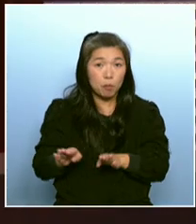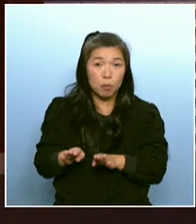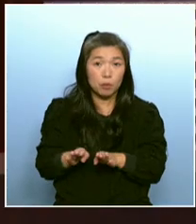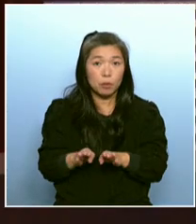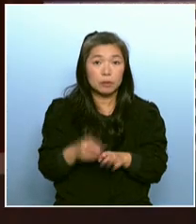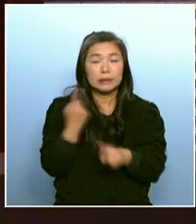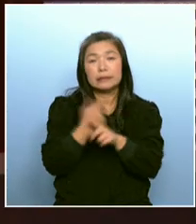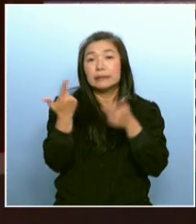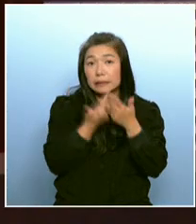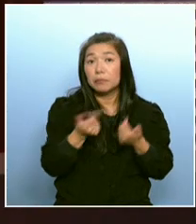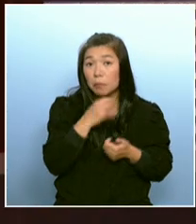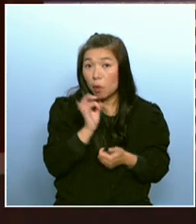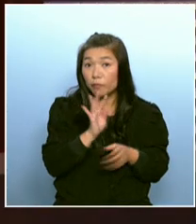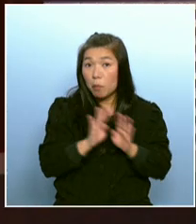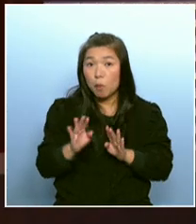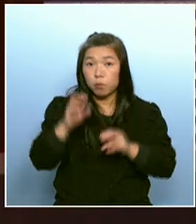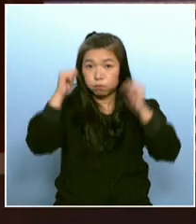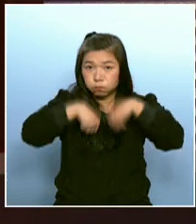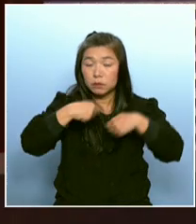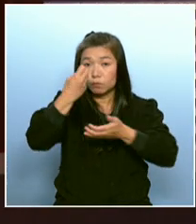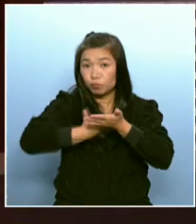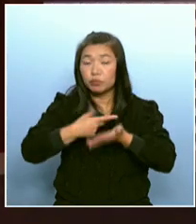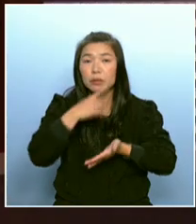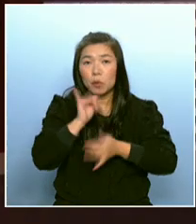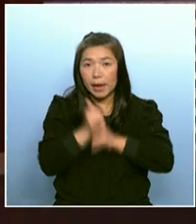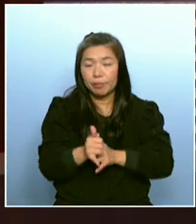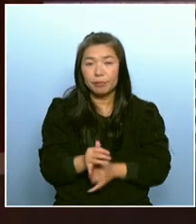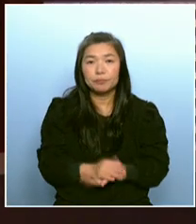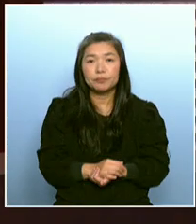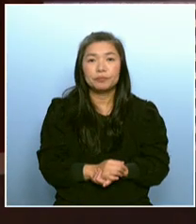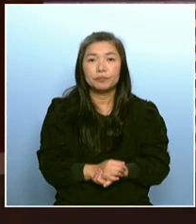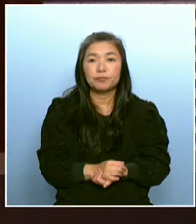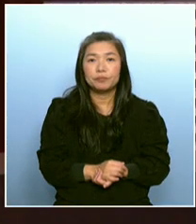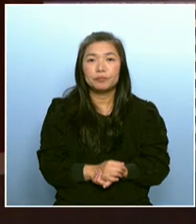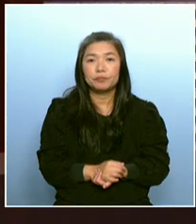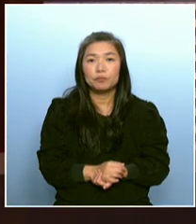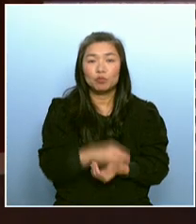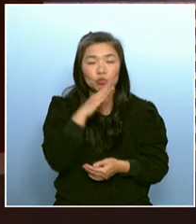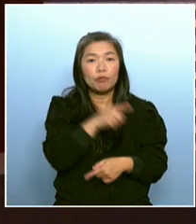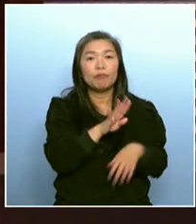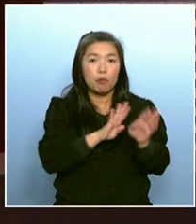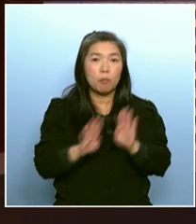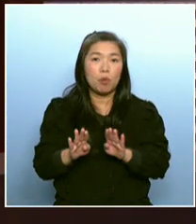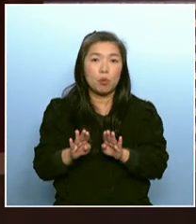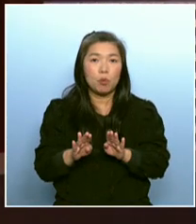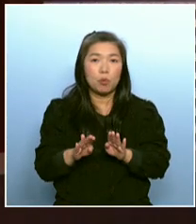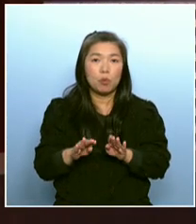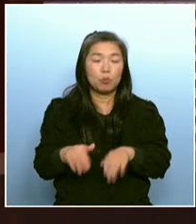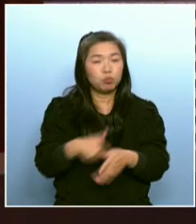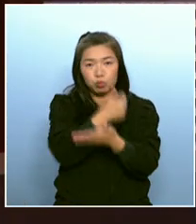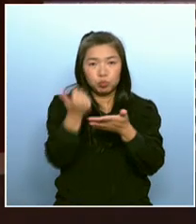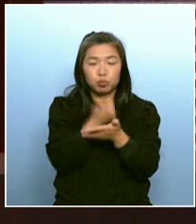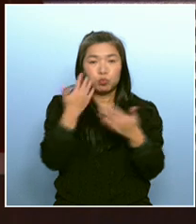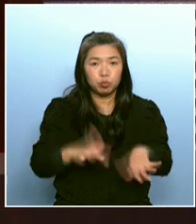documents to see if the services they provide meet our requirements set out in the service